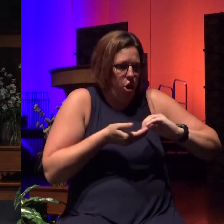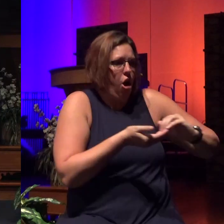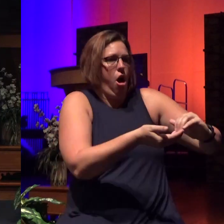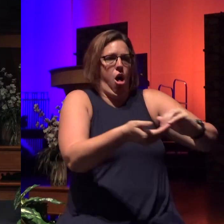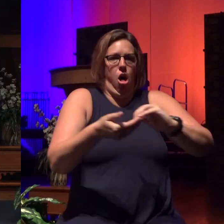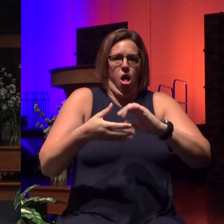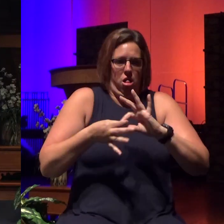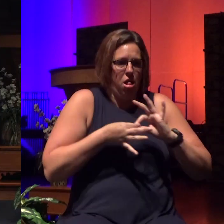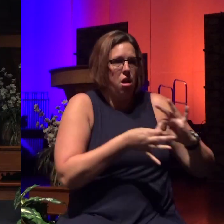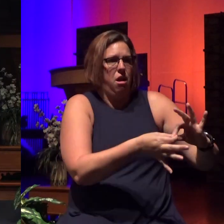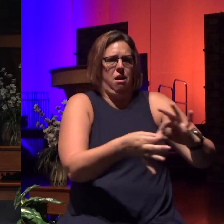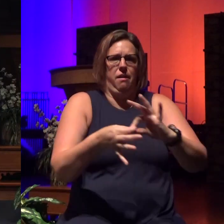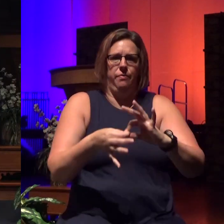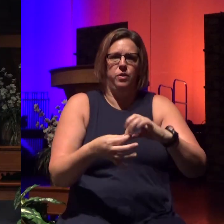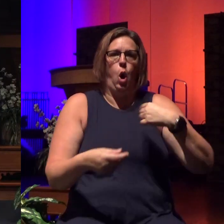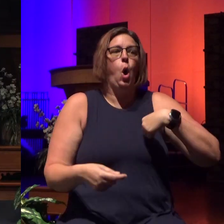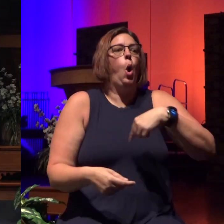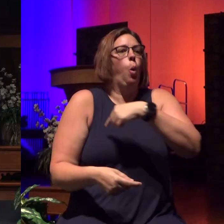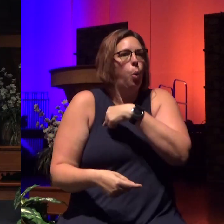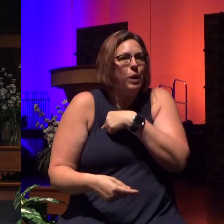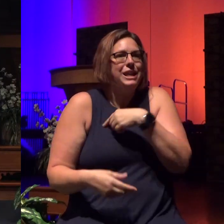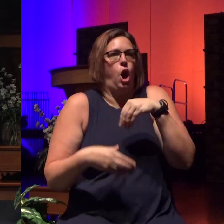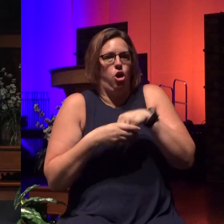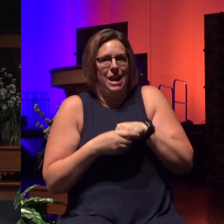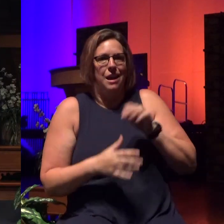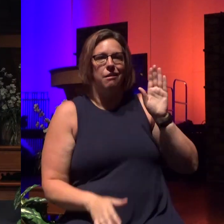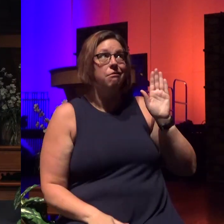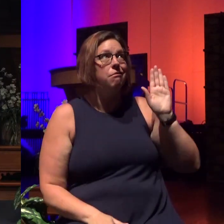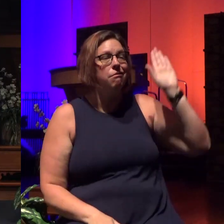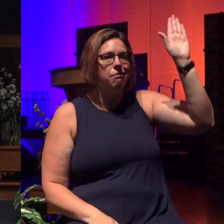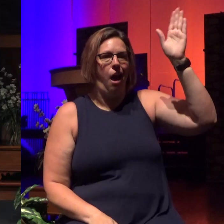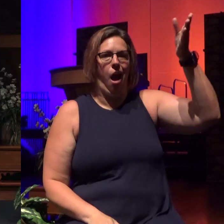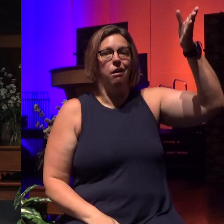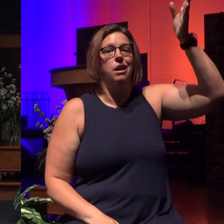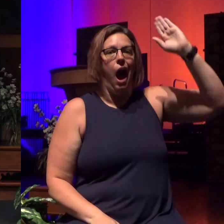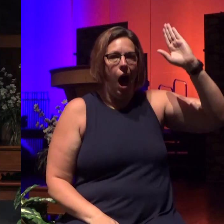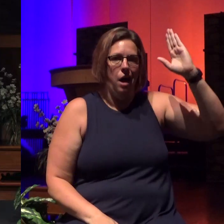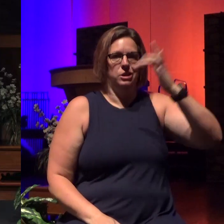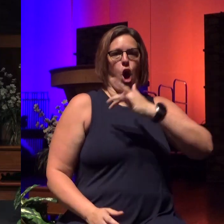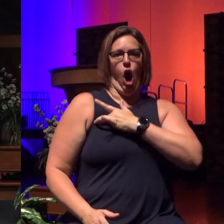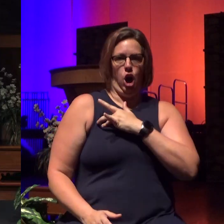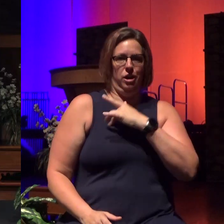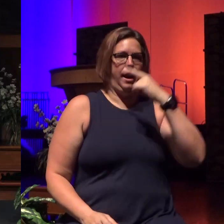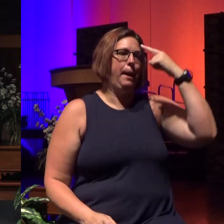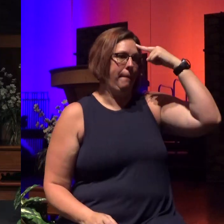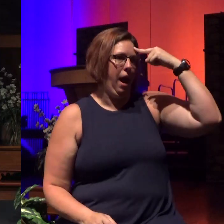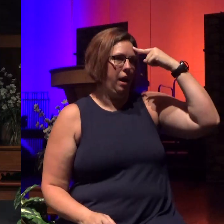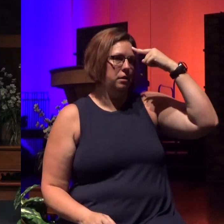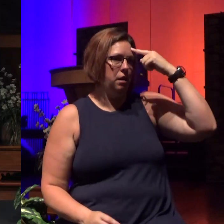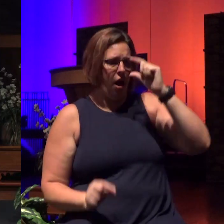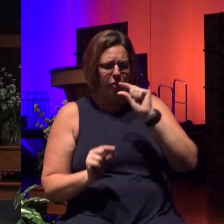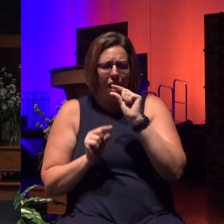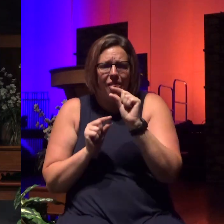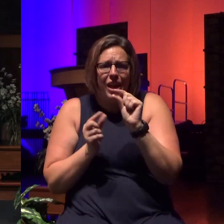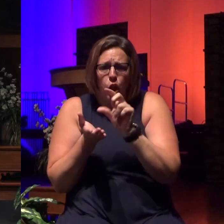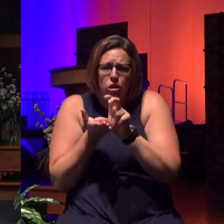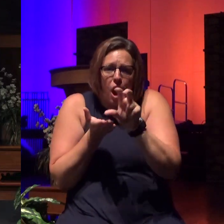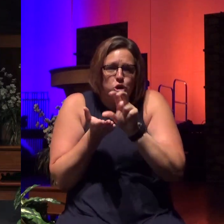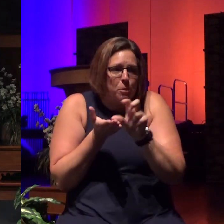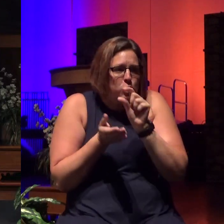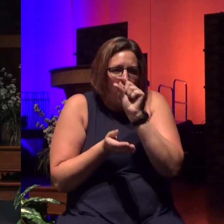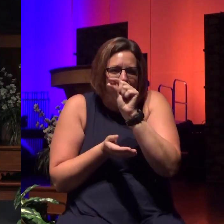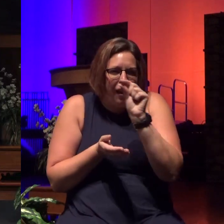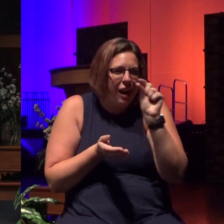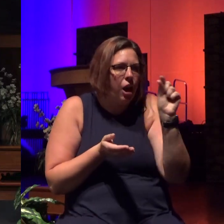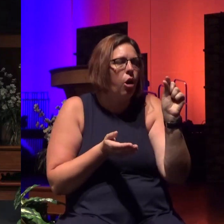one mind and the one heart of the divine. And little ways that we contribute go a long ways. I